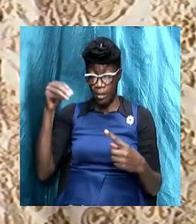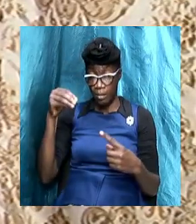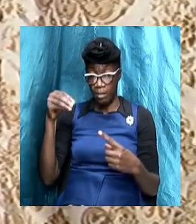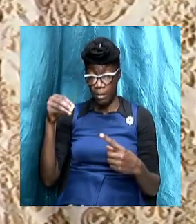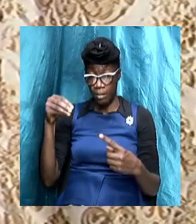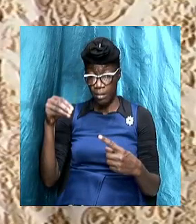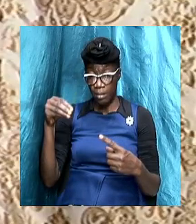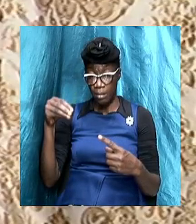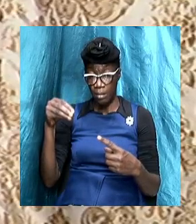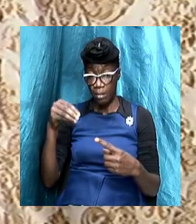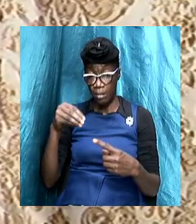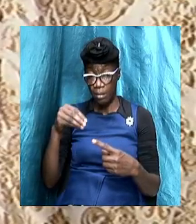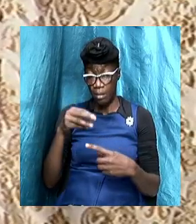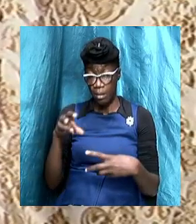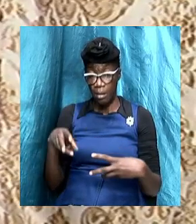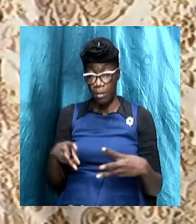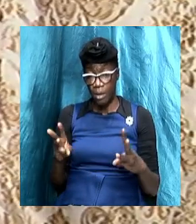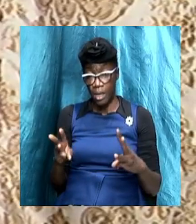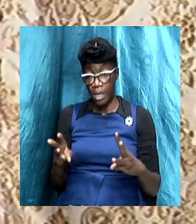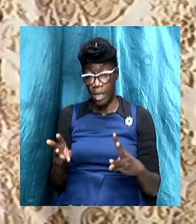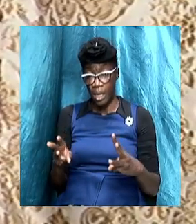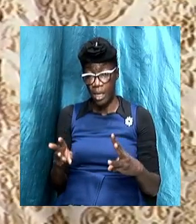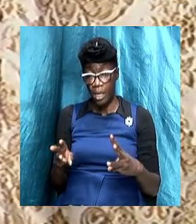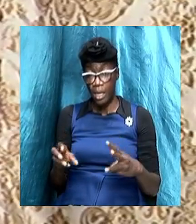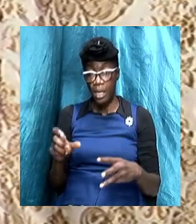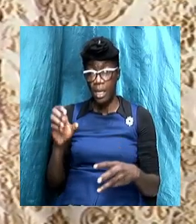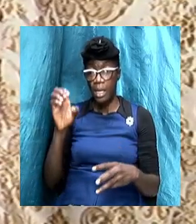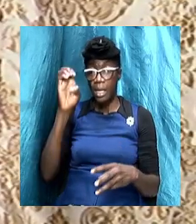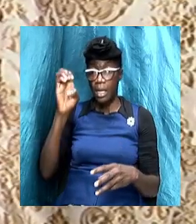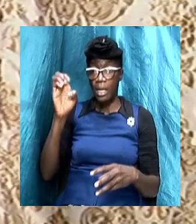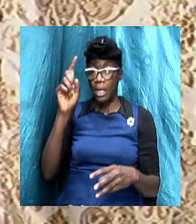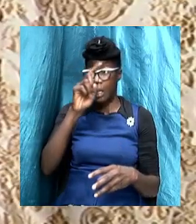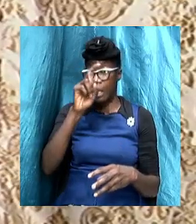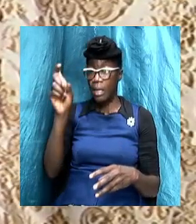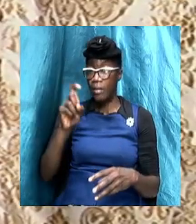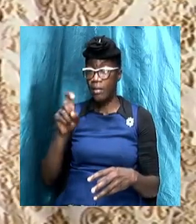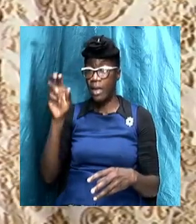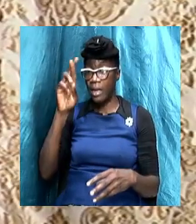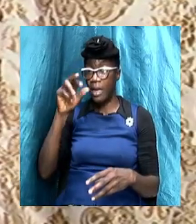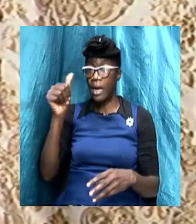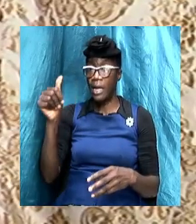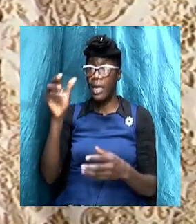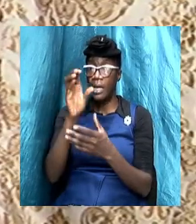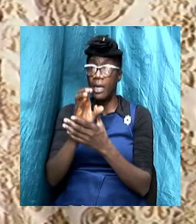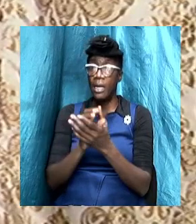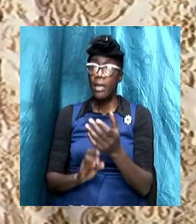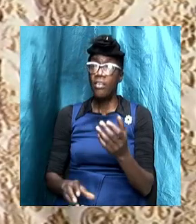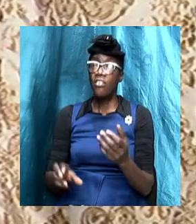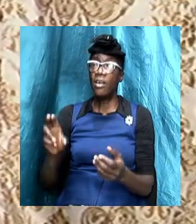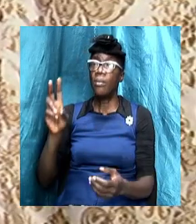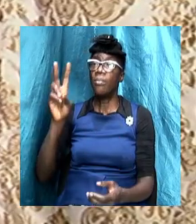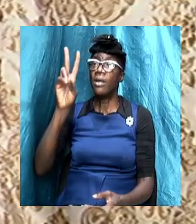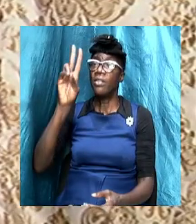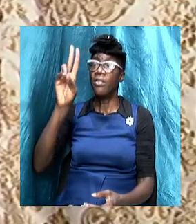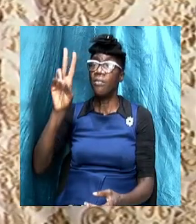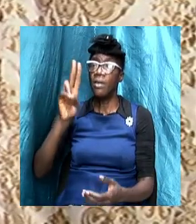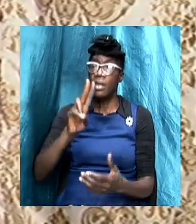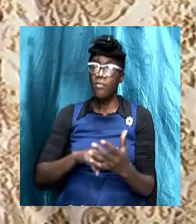category. And that is in the book of Ezra, chapter 3, and verse 12 to